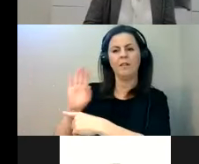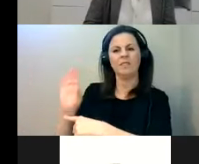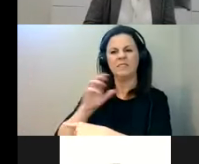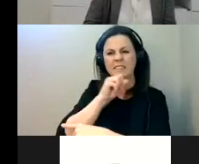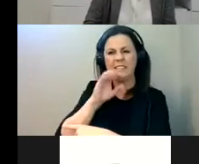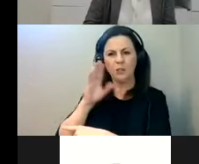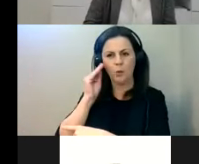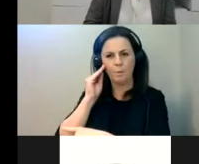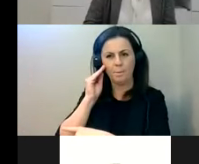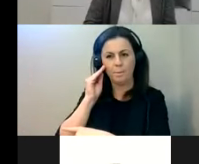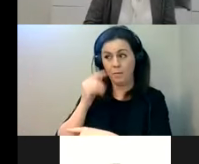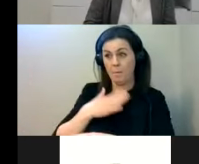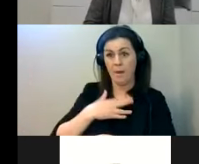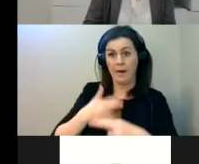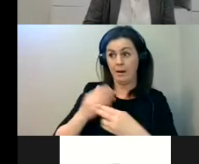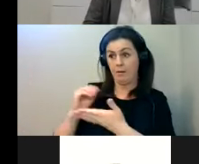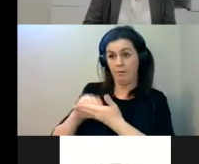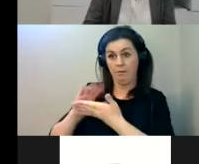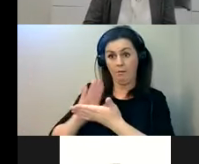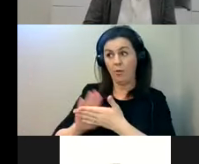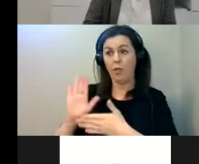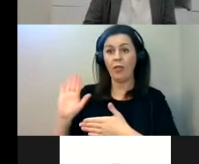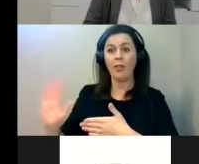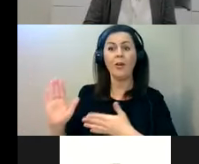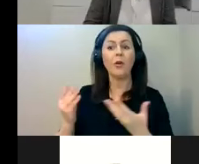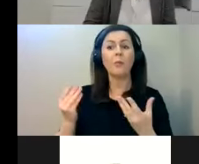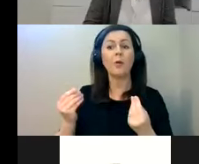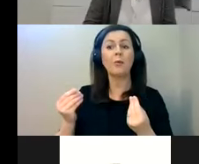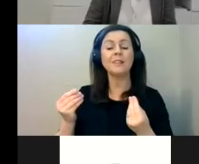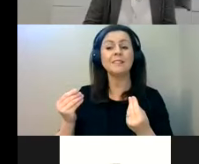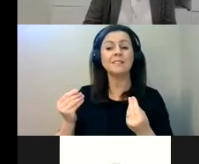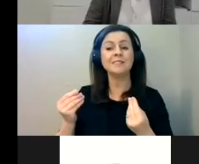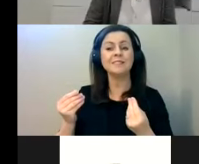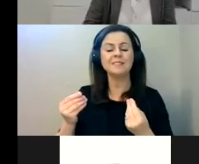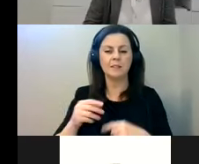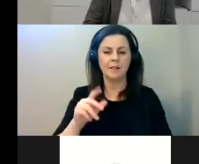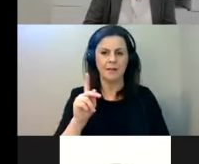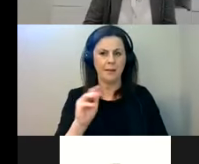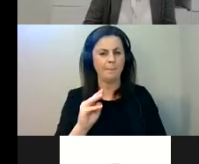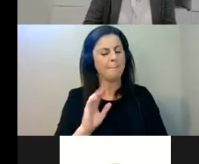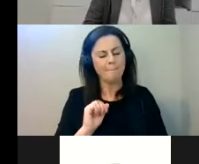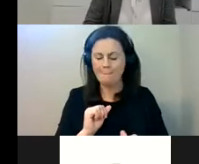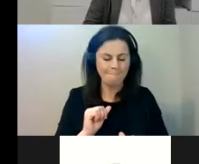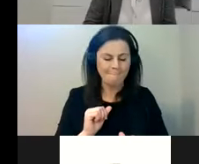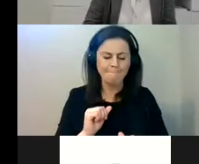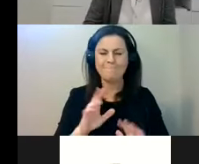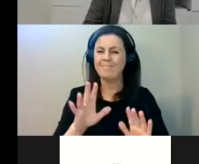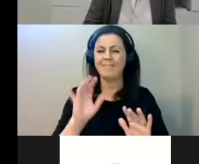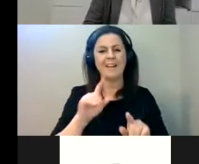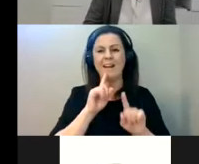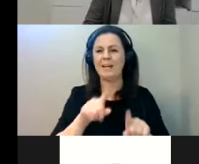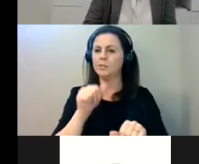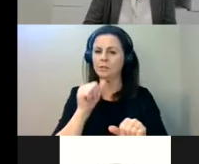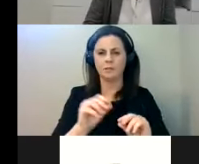The answer is not straightforward, but one thing is clear. No, you don't place